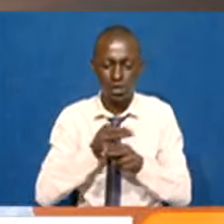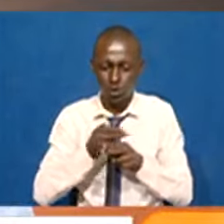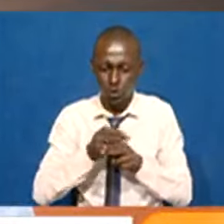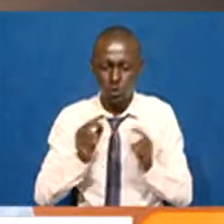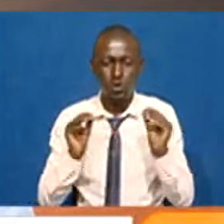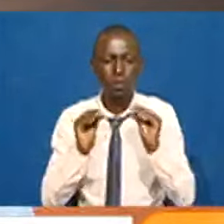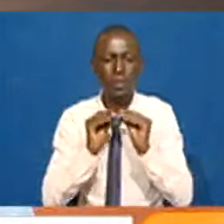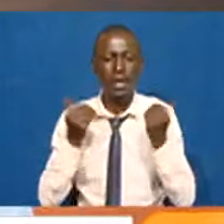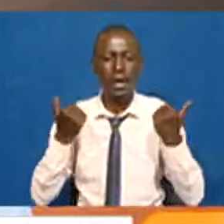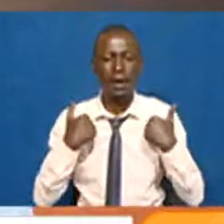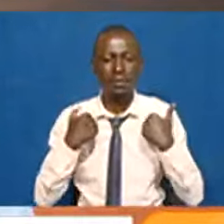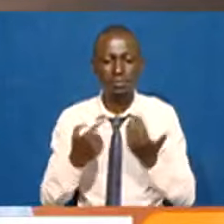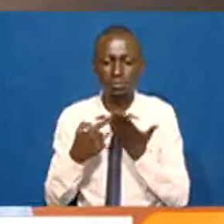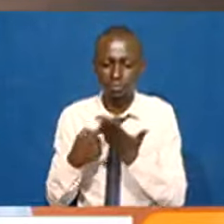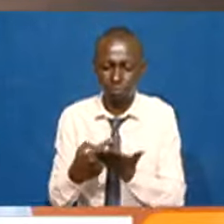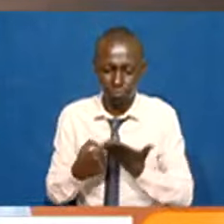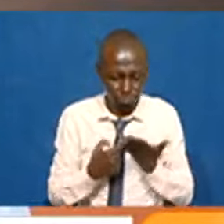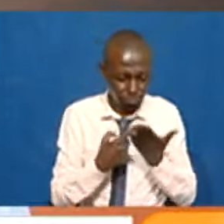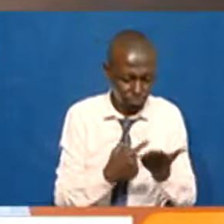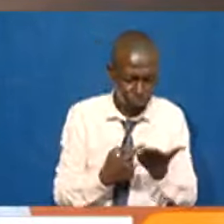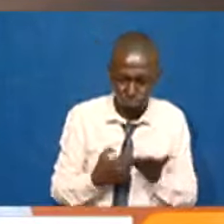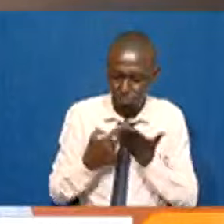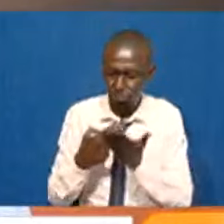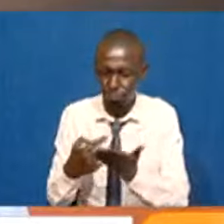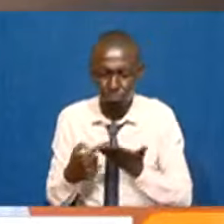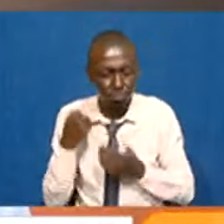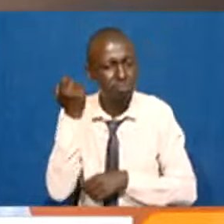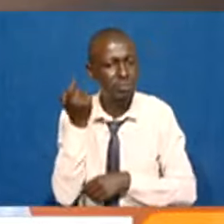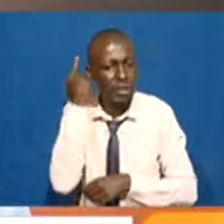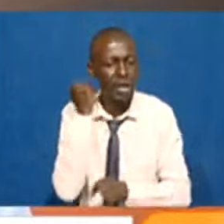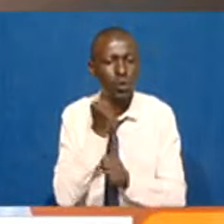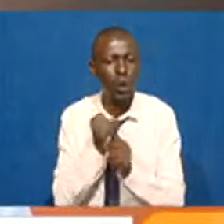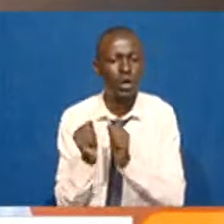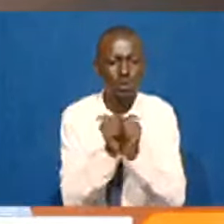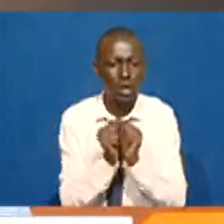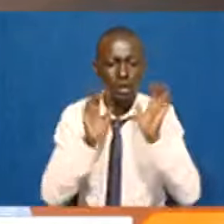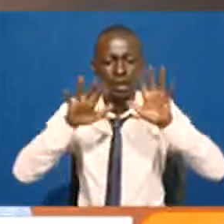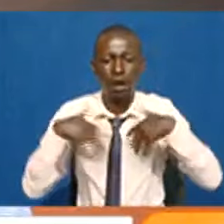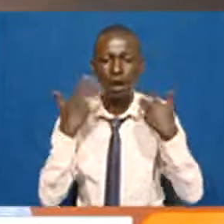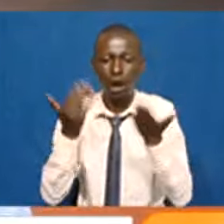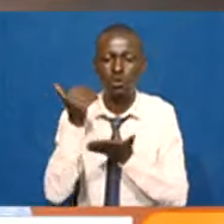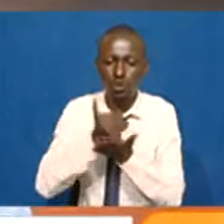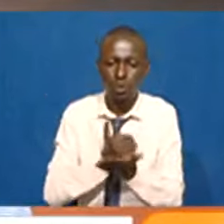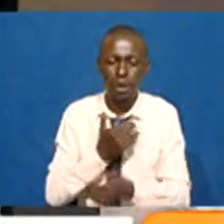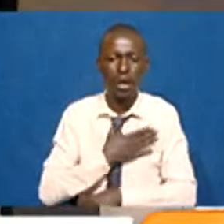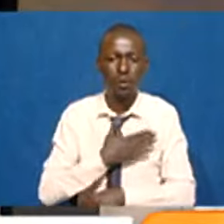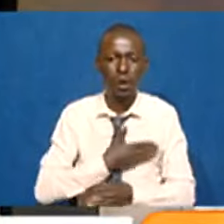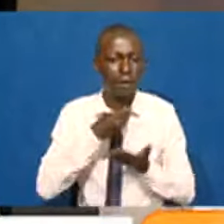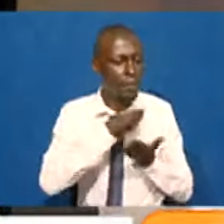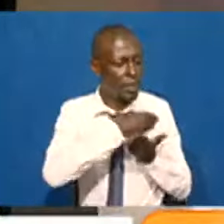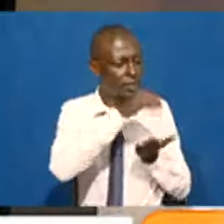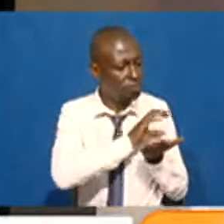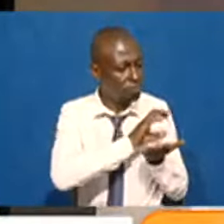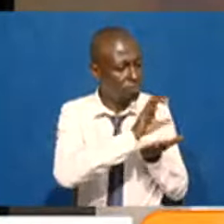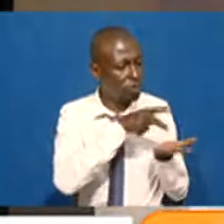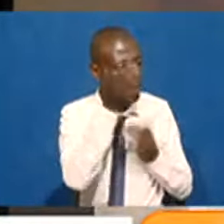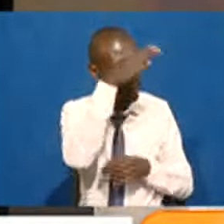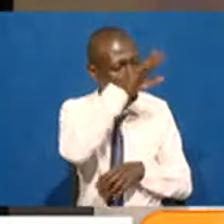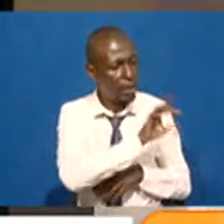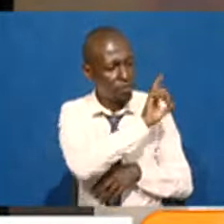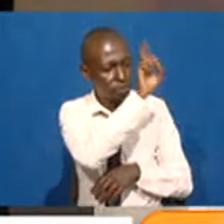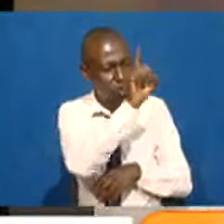that we can discuss and understand how they can be incorporated in our program. Do you give money for compensation? For